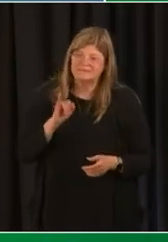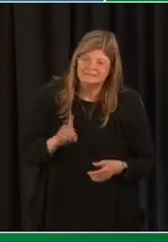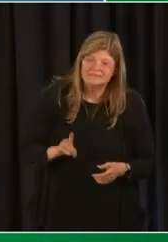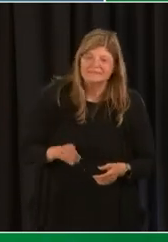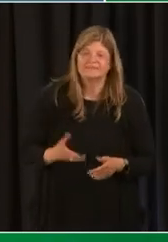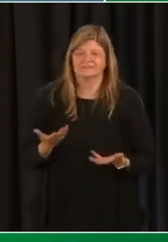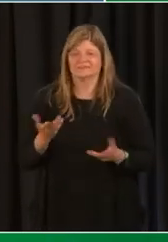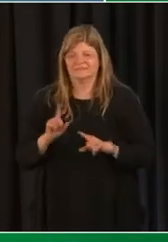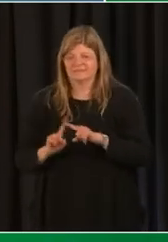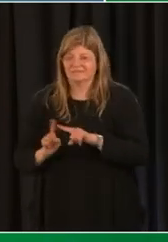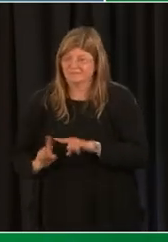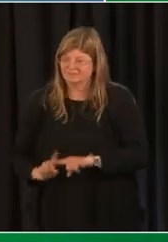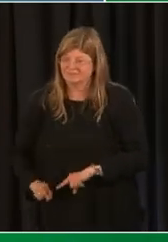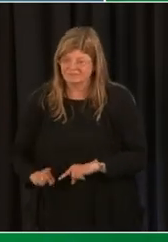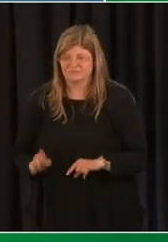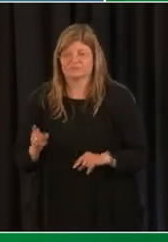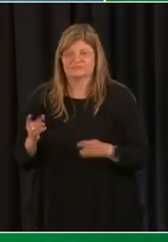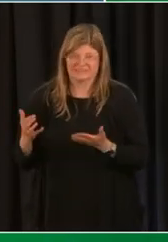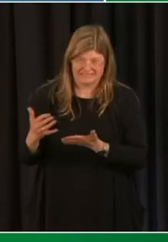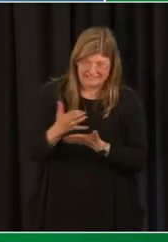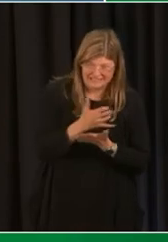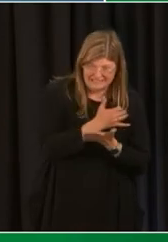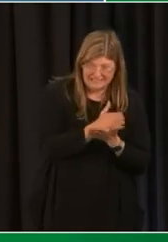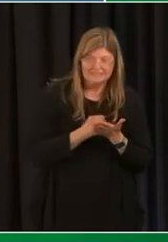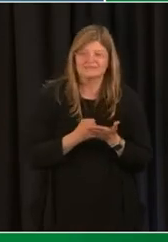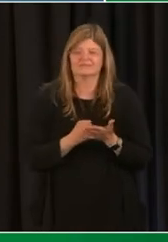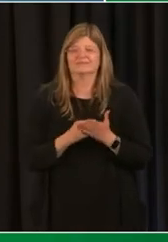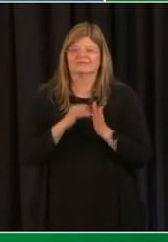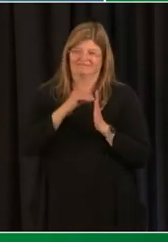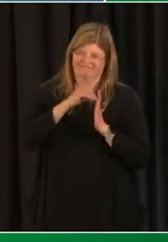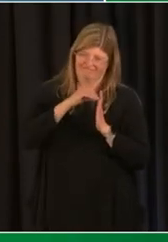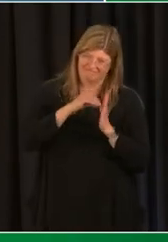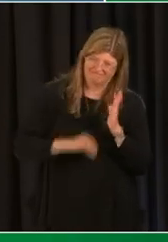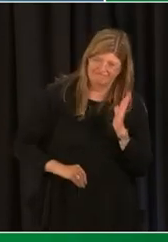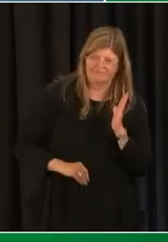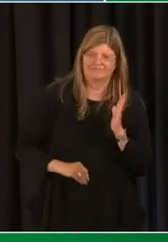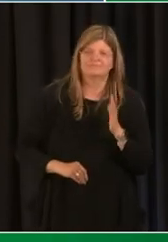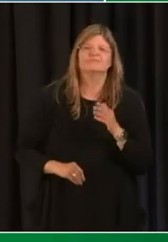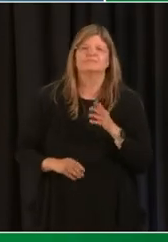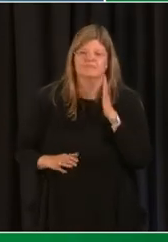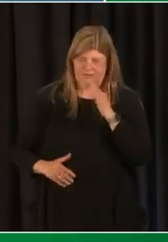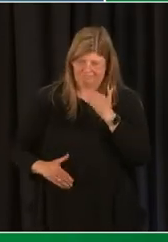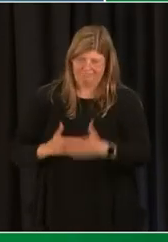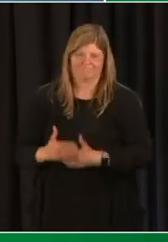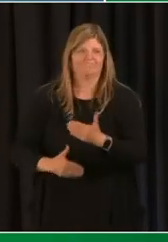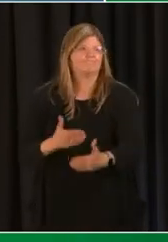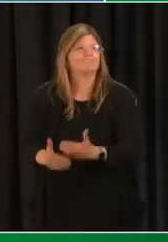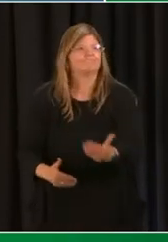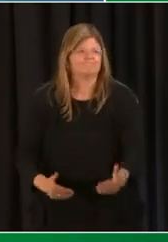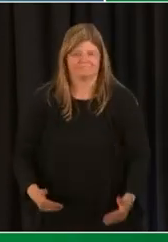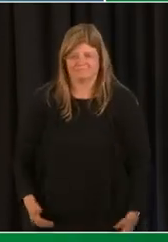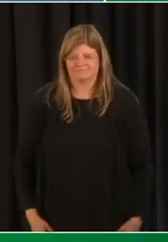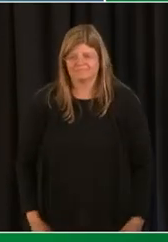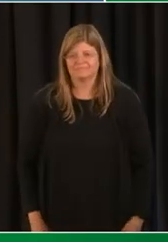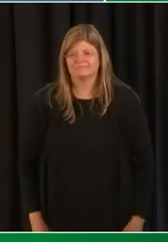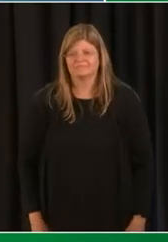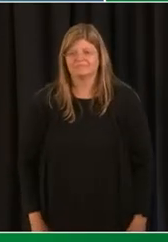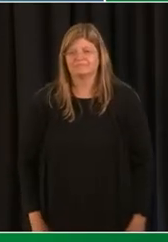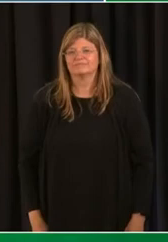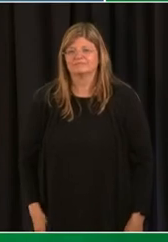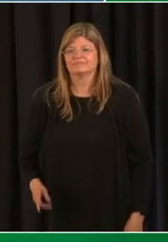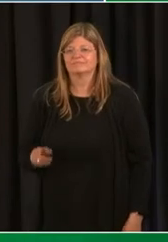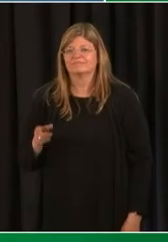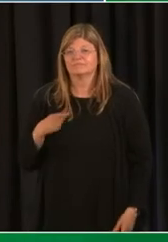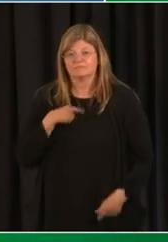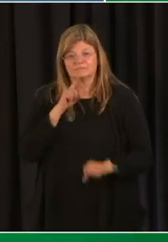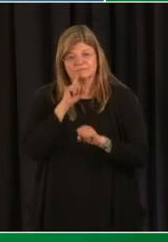all of that information, once you gather that, it'll keep the process moving quickly. But yeah,